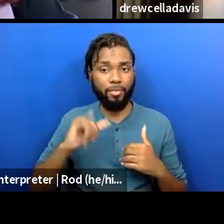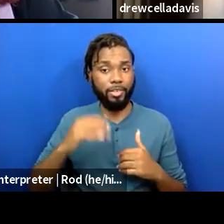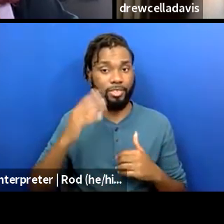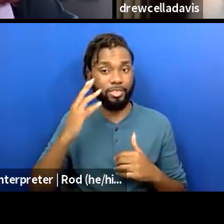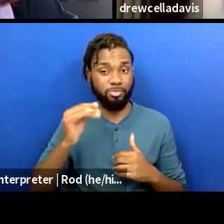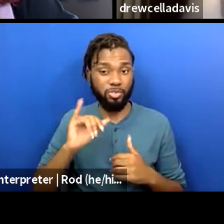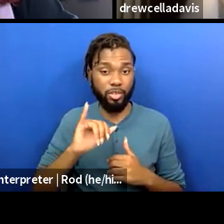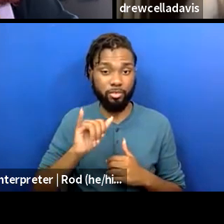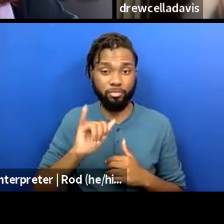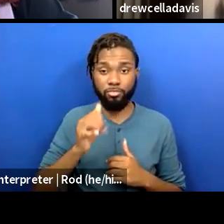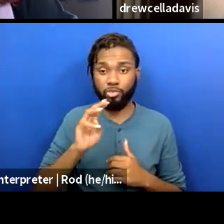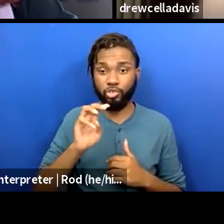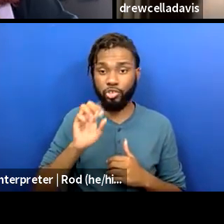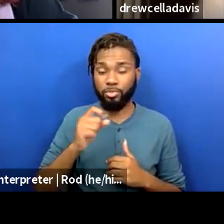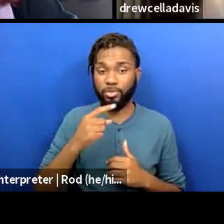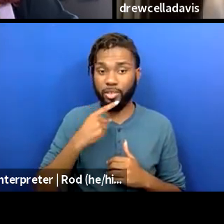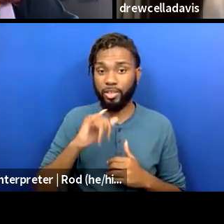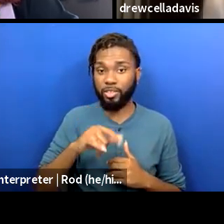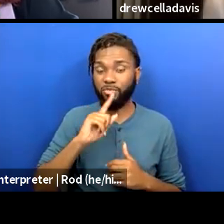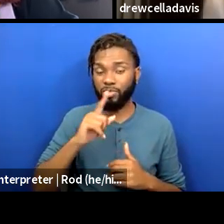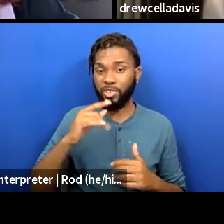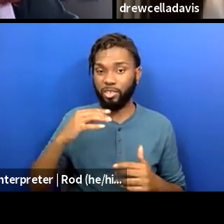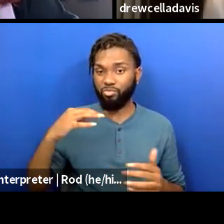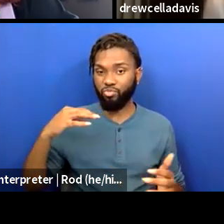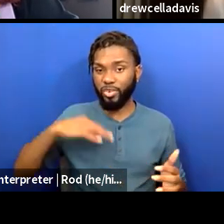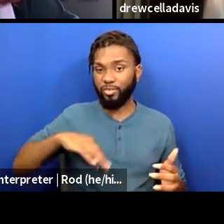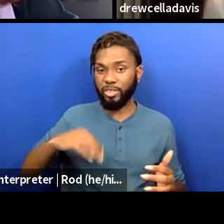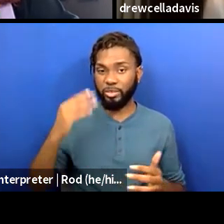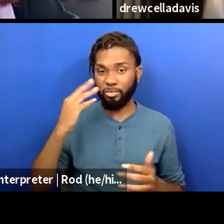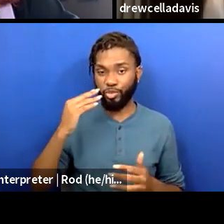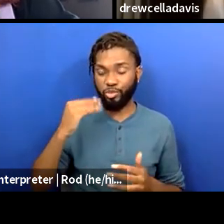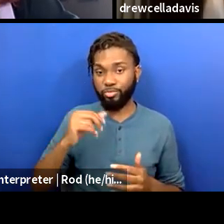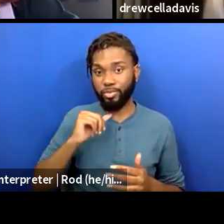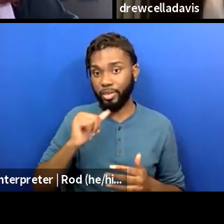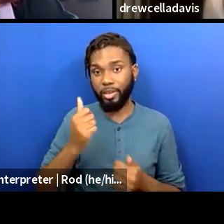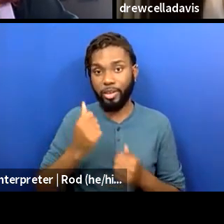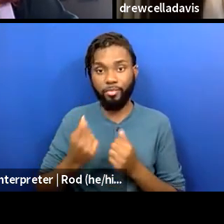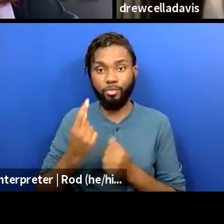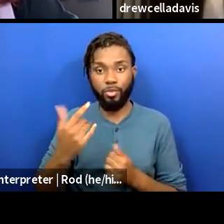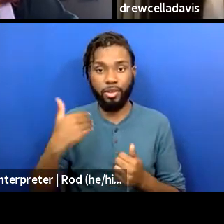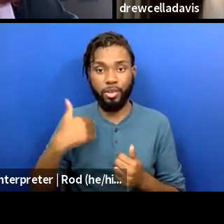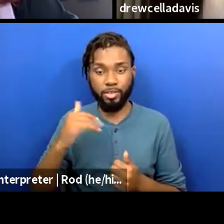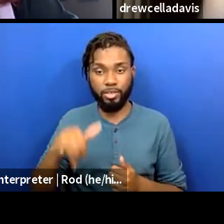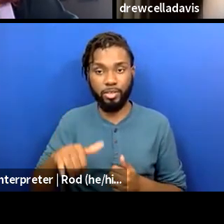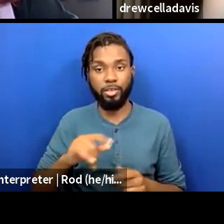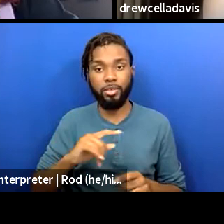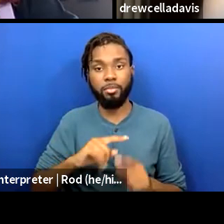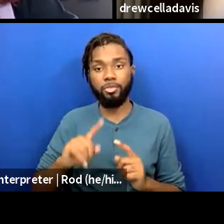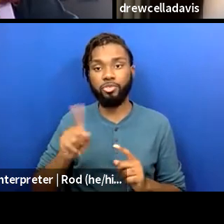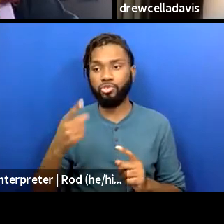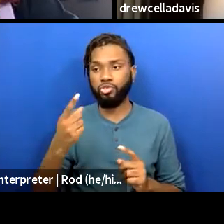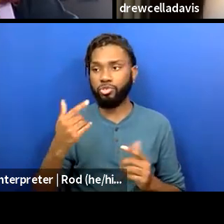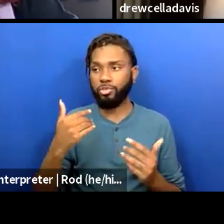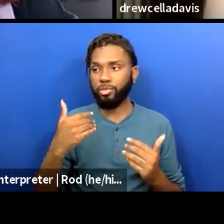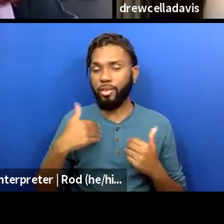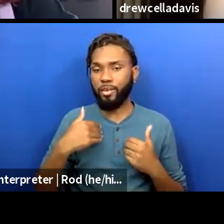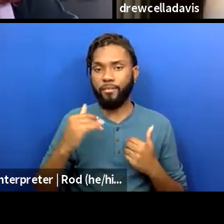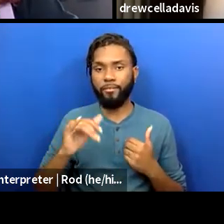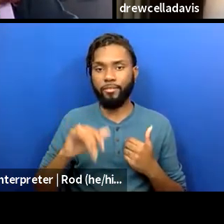says, it's a very privileged experience. Not everyone has it, but you know, just to have that experience being